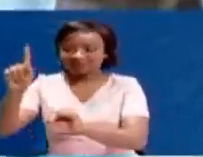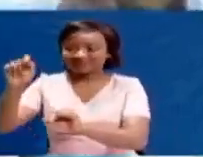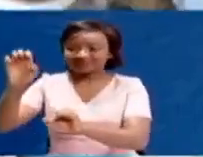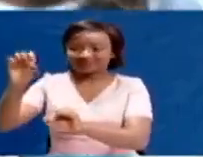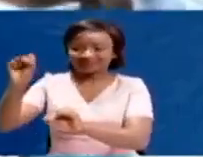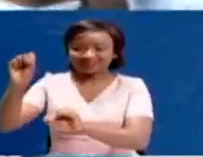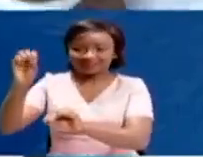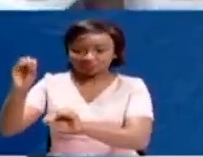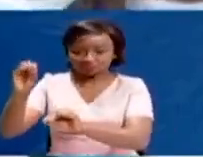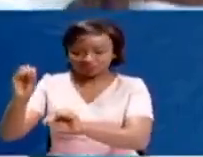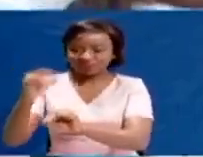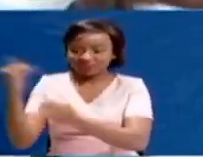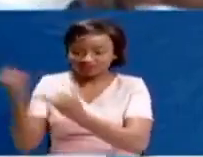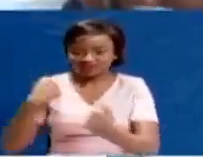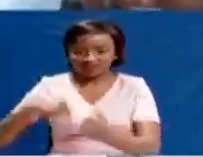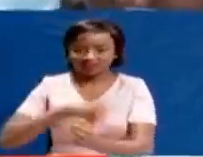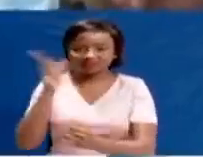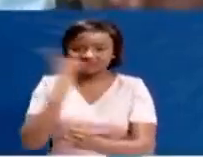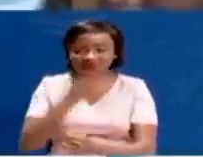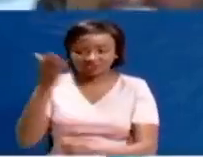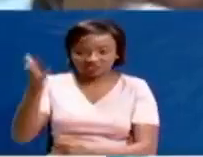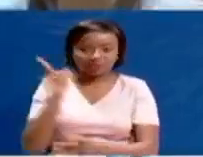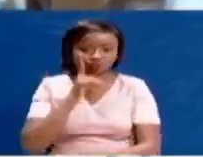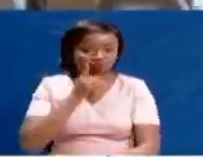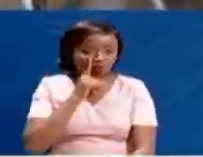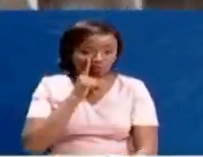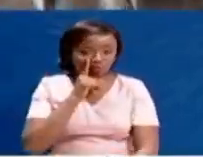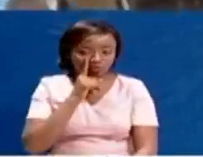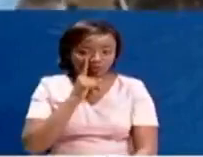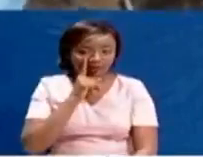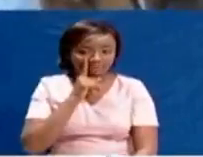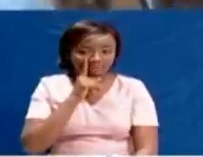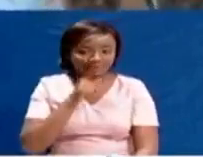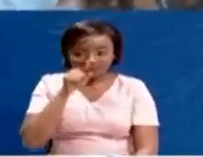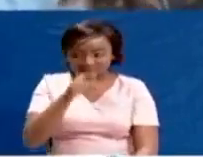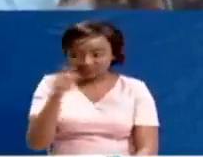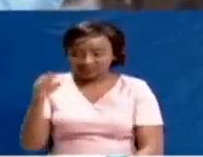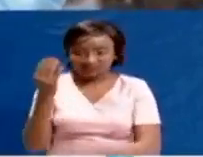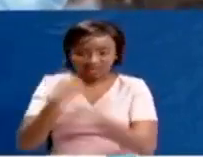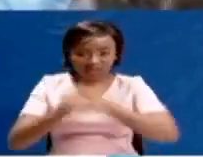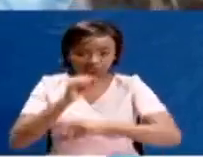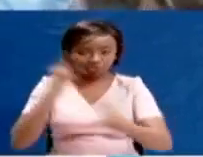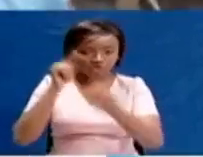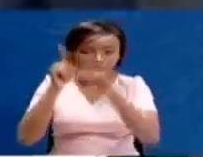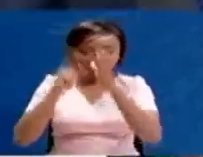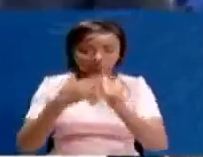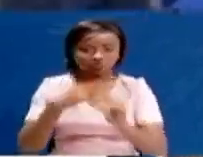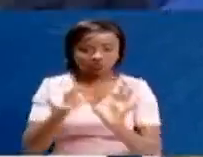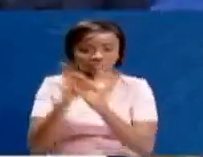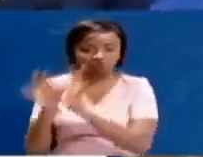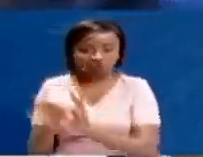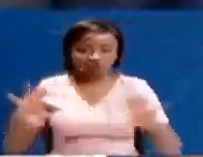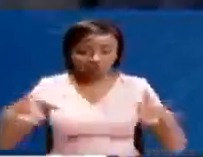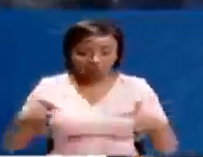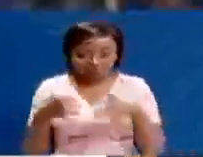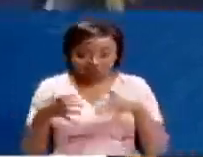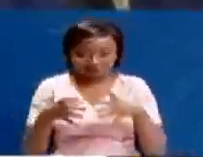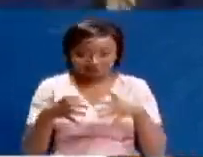Teso wametualika Okilidu Busia kesho. Na hizi ni juhudi tuataka tuunganishe jamii zetu.